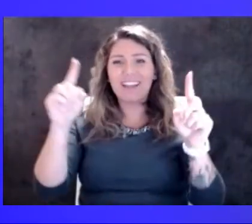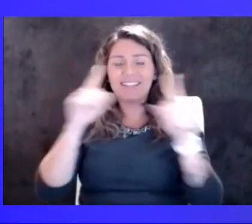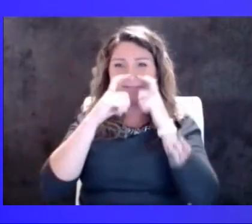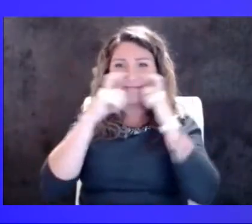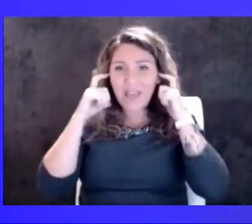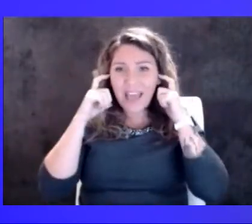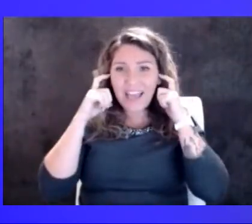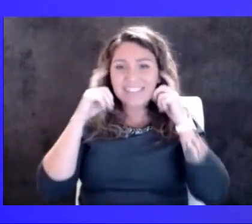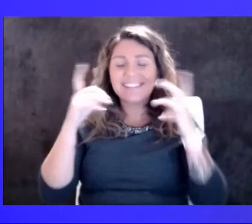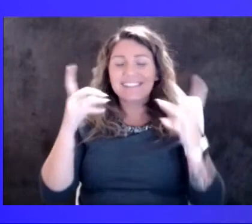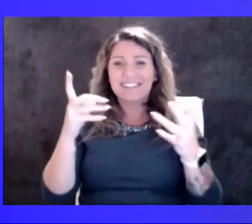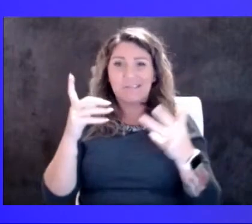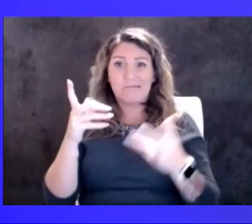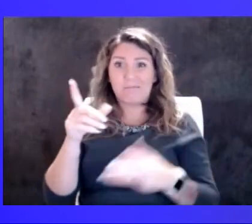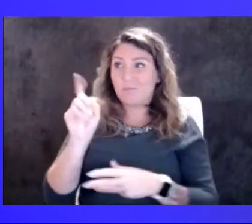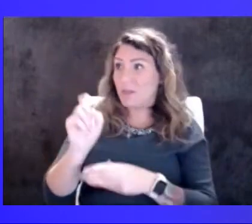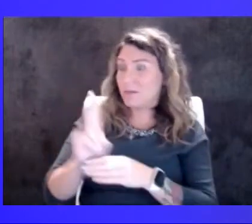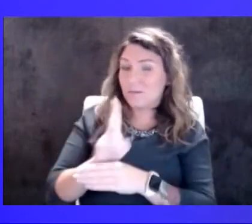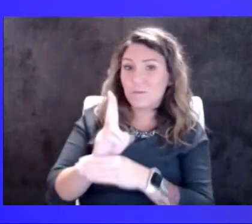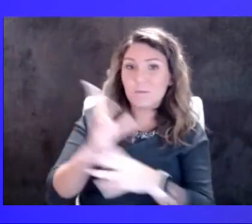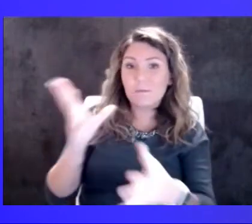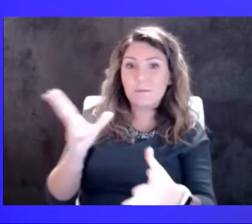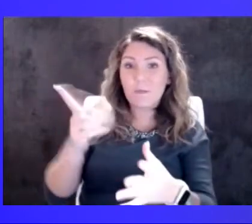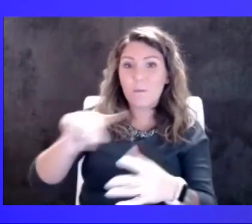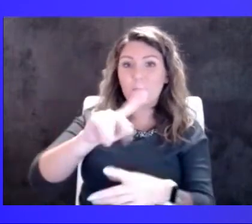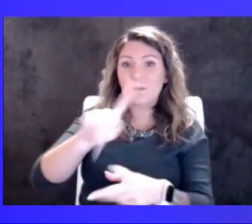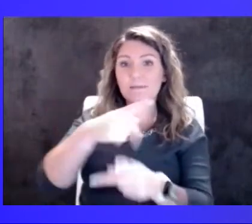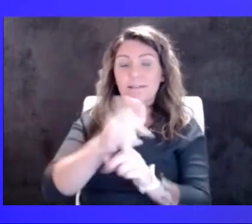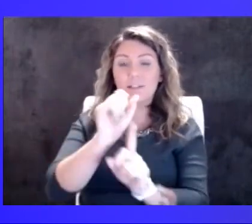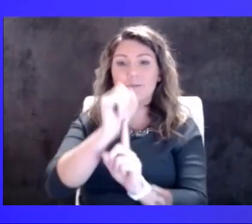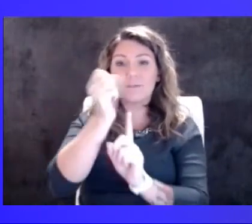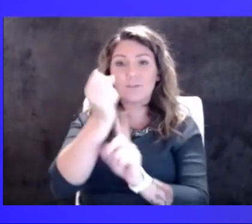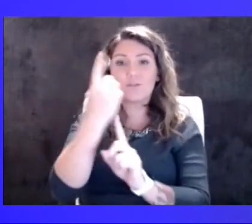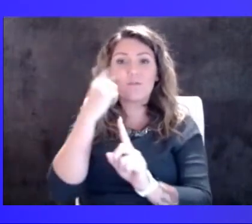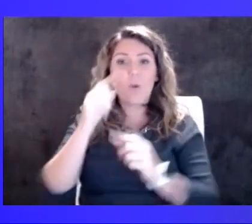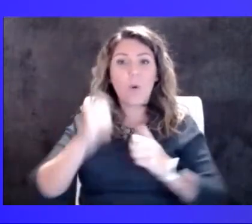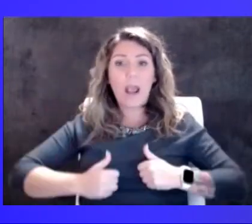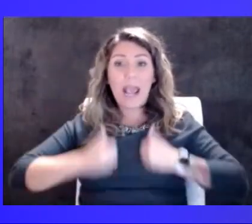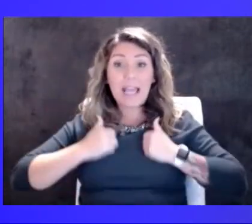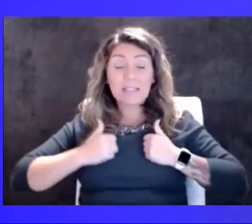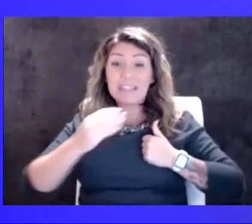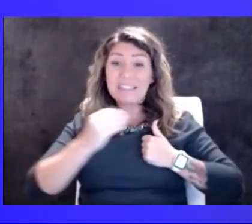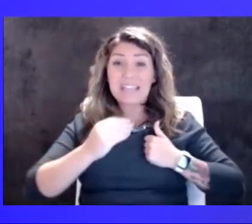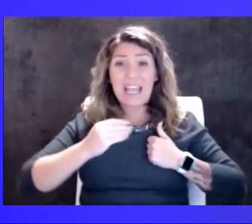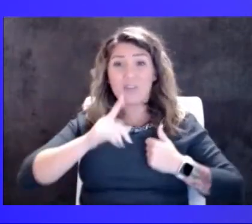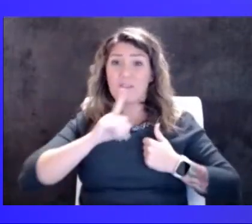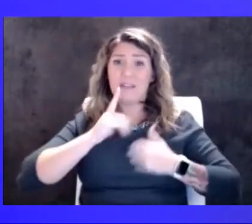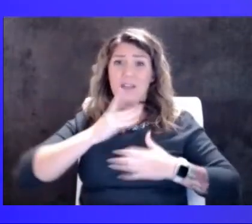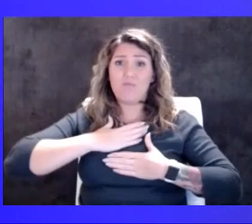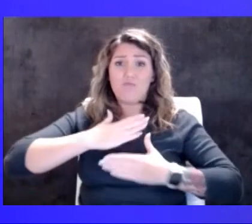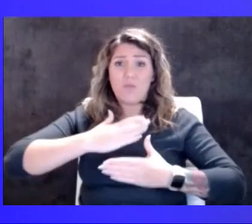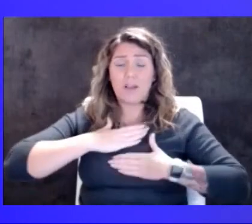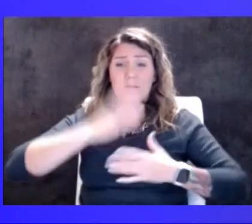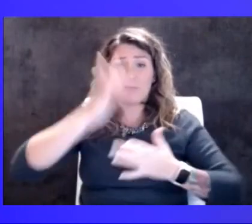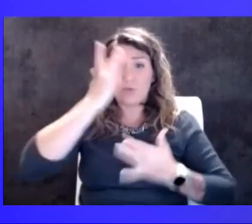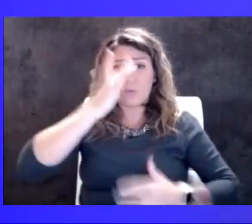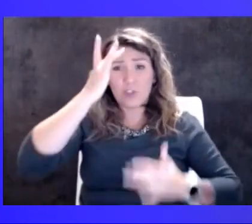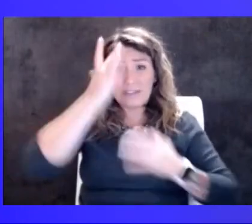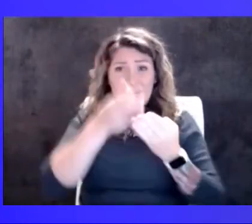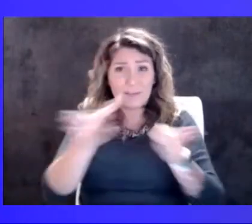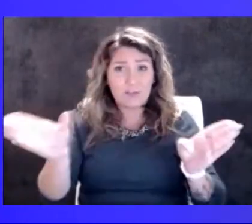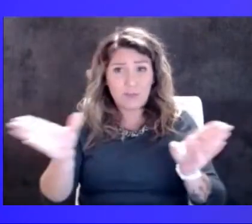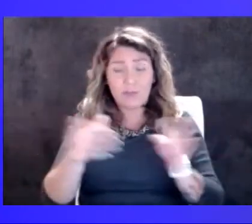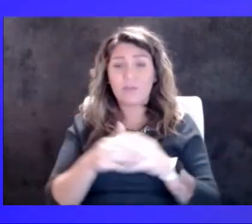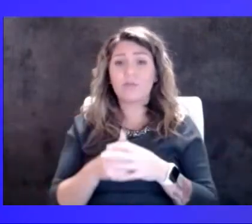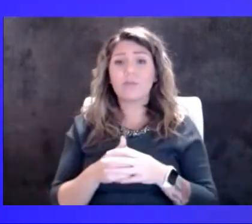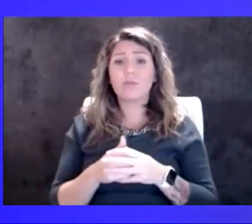in those types of situations for asthma and just for respiratory disease in general, and how even